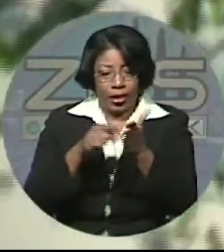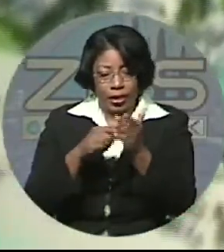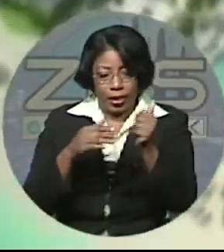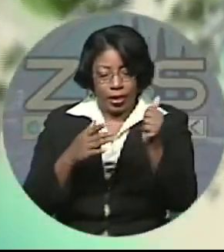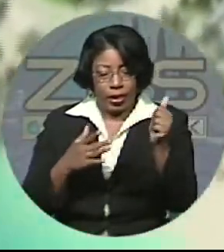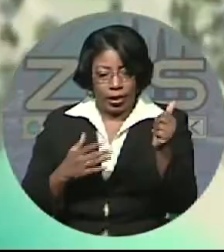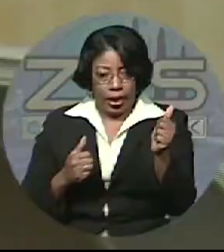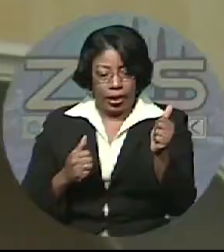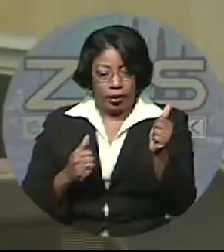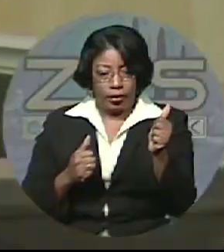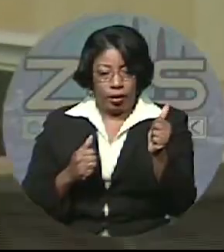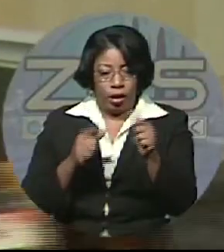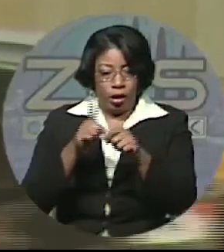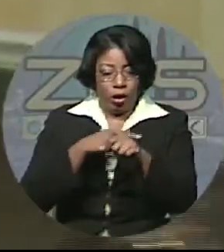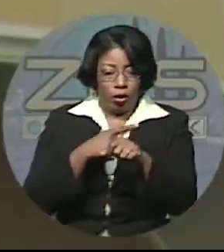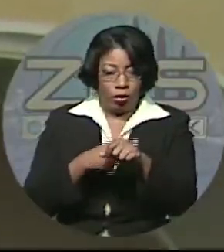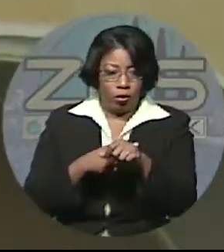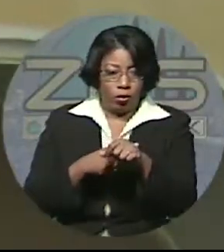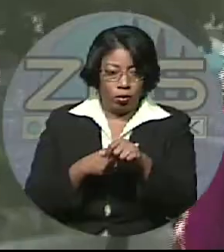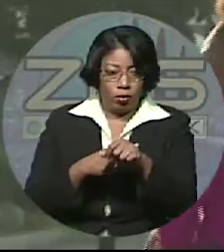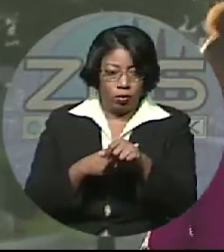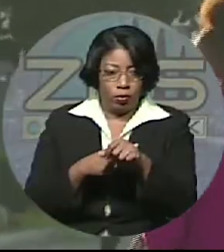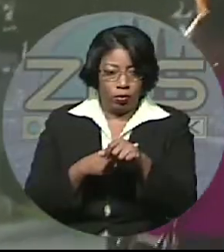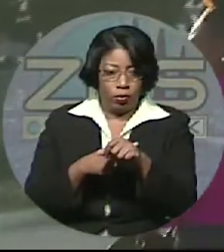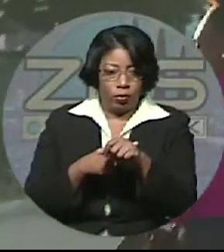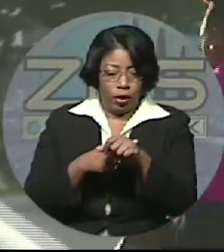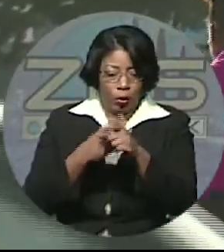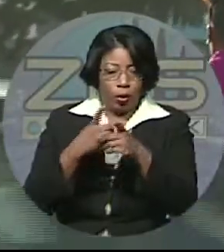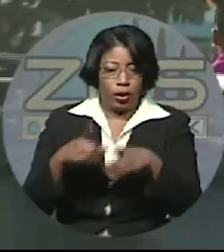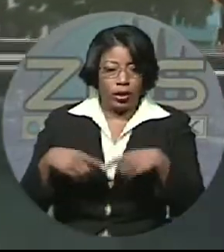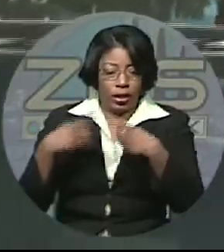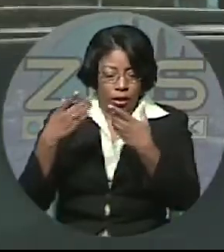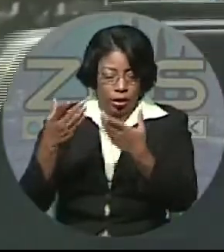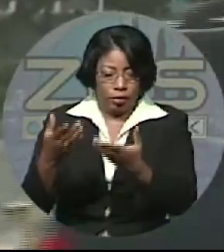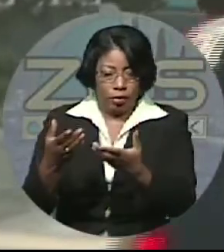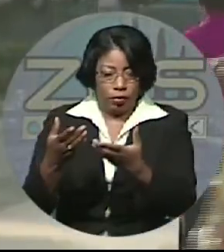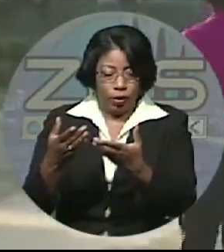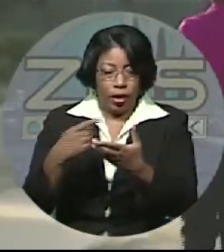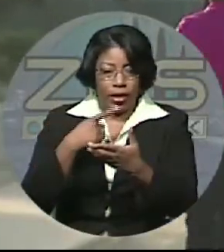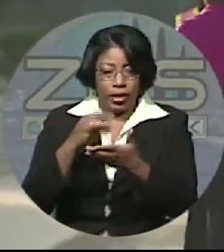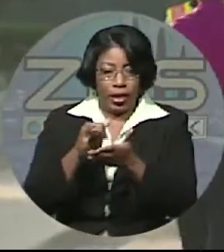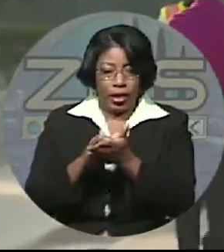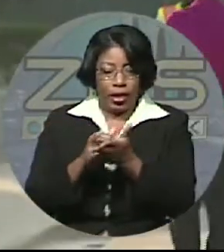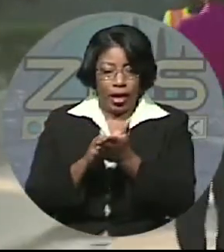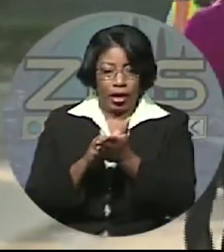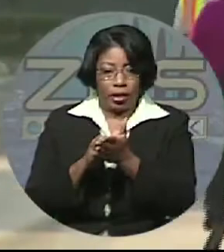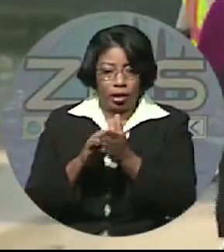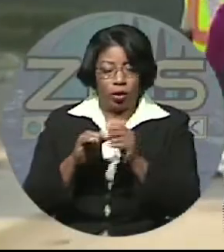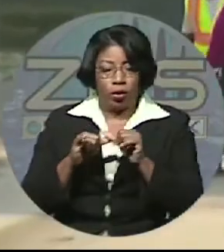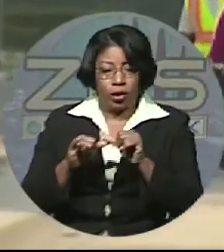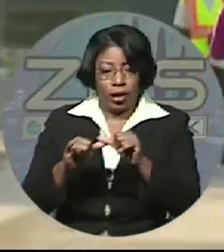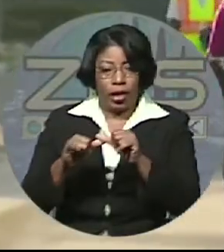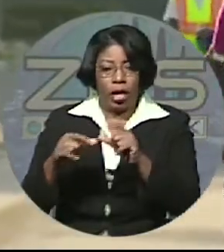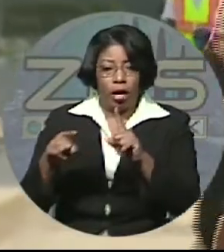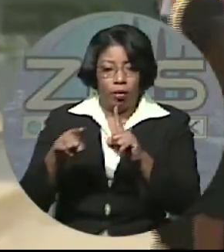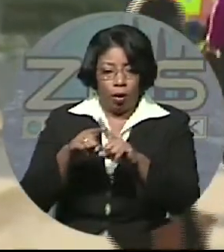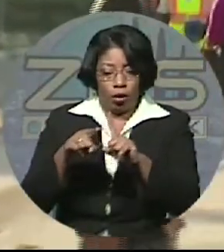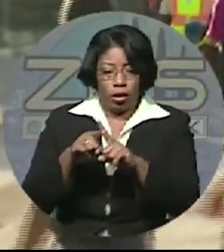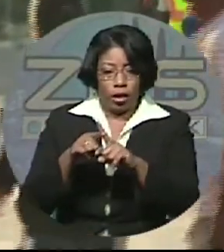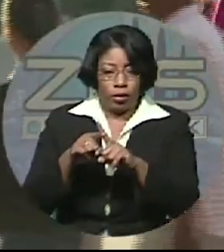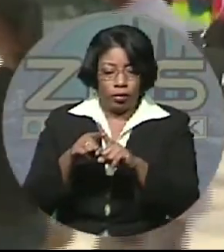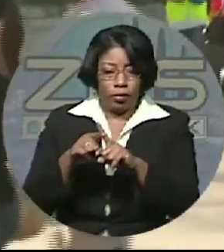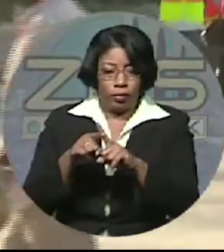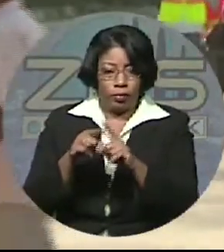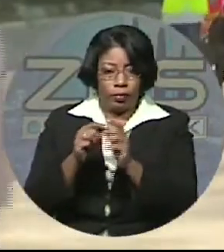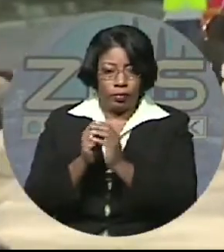for the long-term satisfaction that they will deliver on their commitment. He encouraged employees to stay the course and remain positive. Now, ZNS News has also